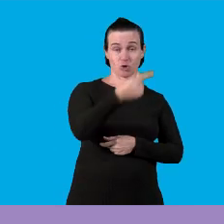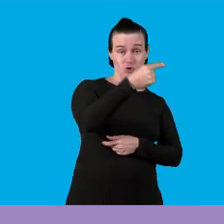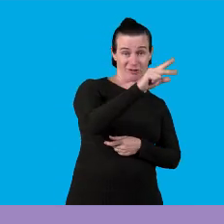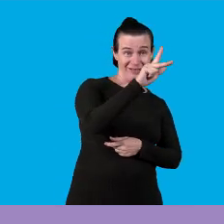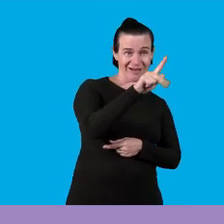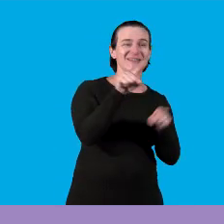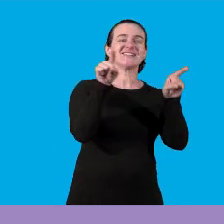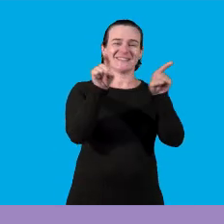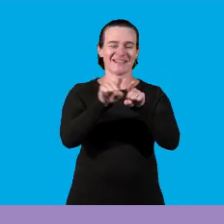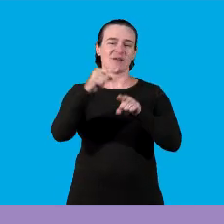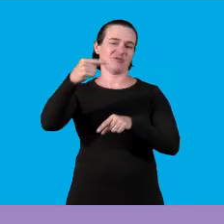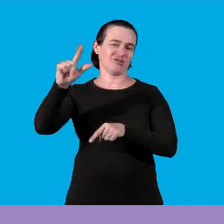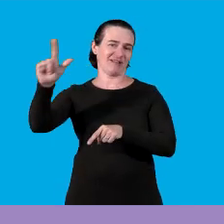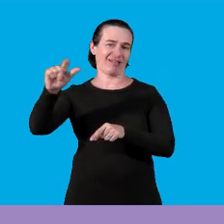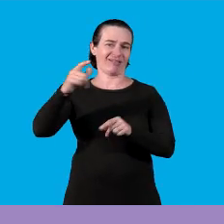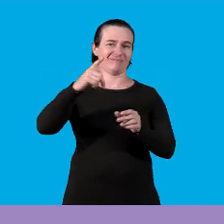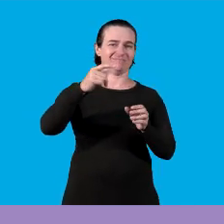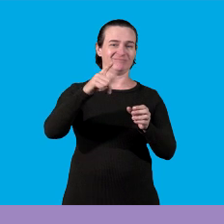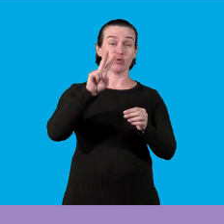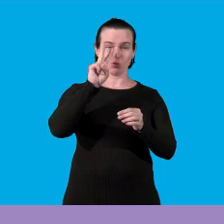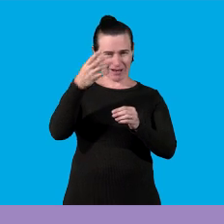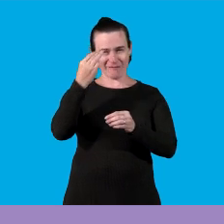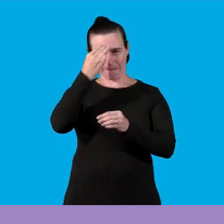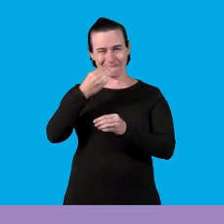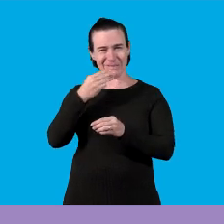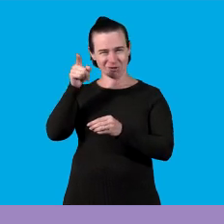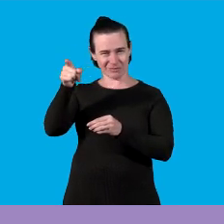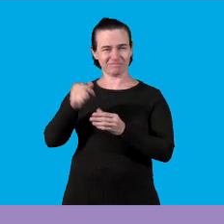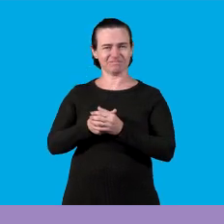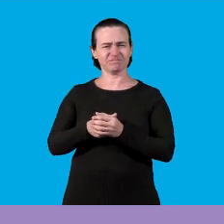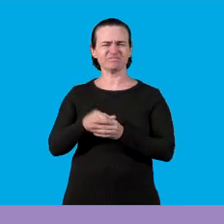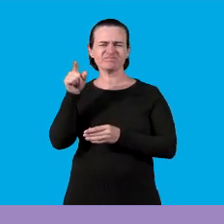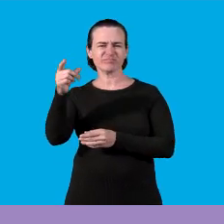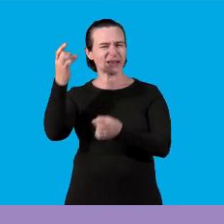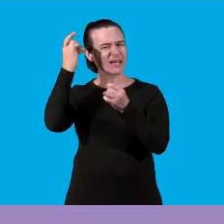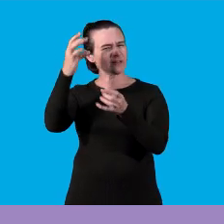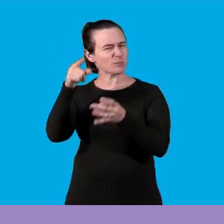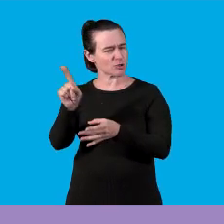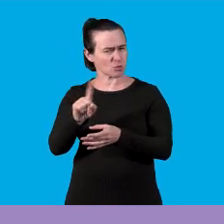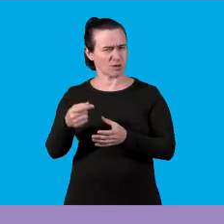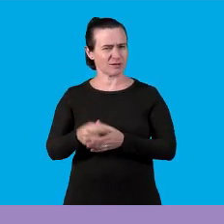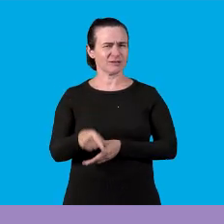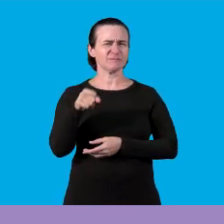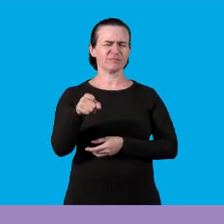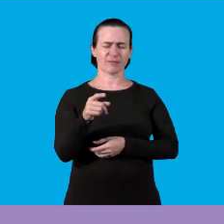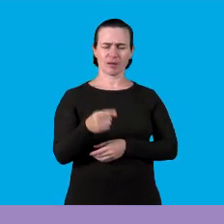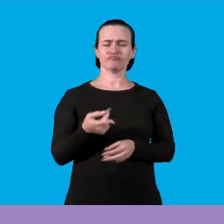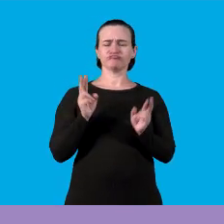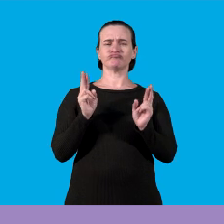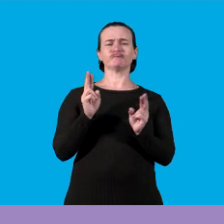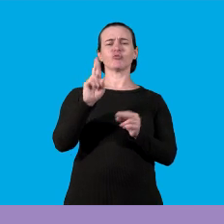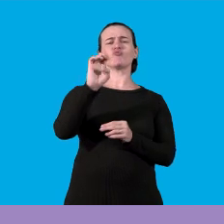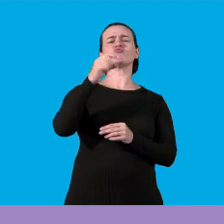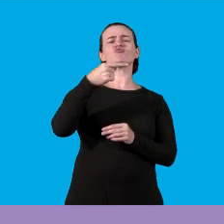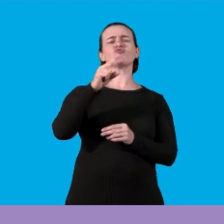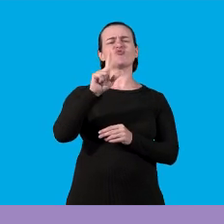GK equals to GL. There's the structure. What that information gives us is that when they say regular, it